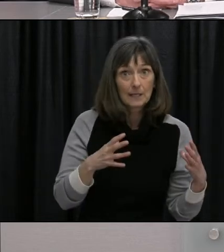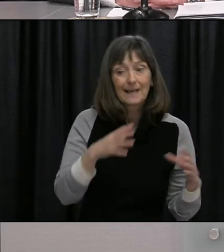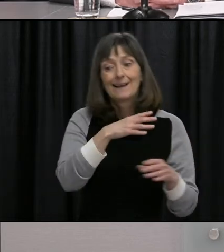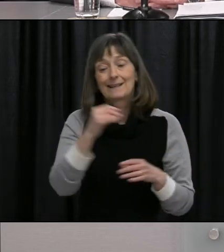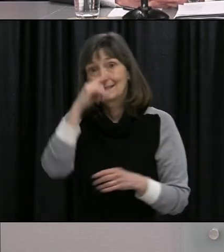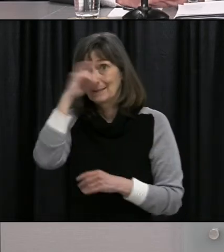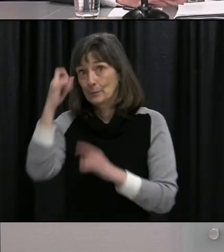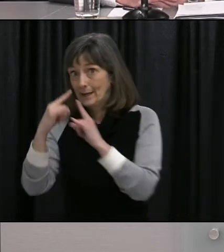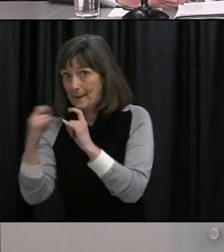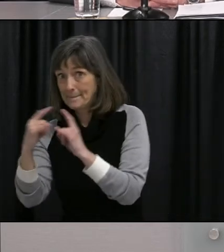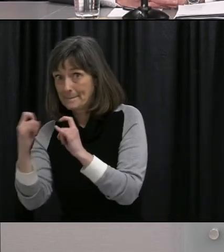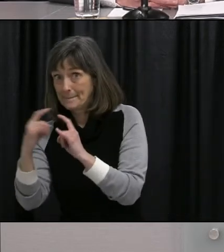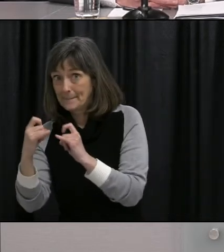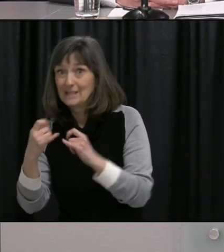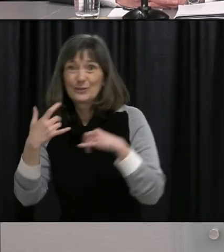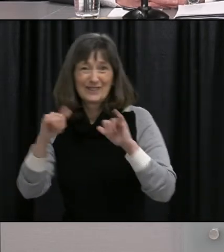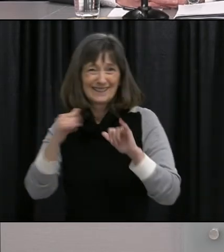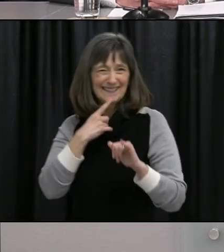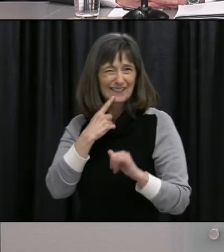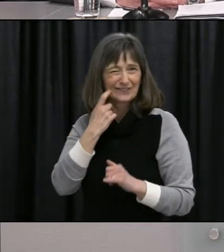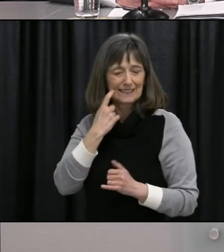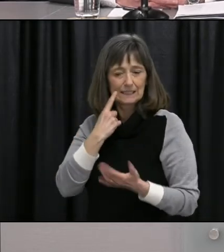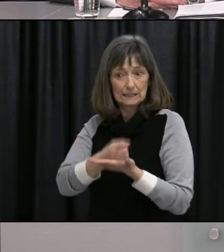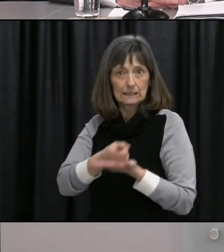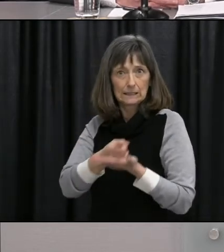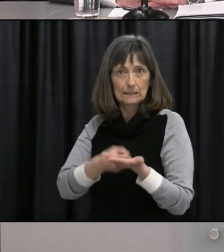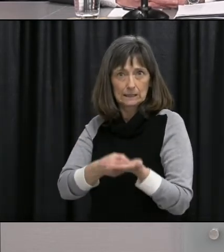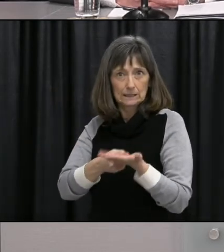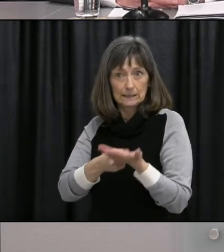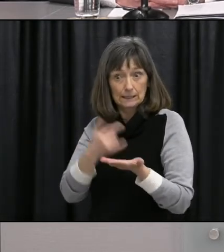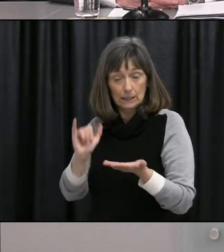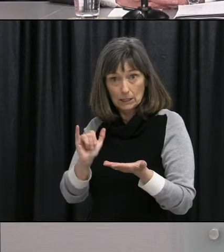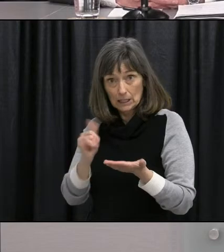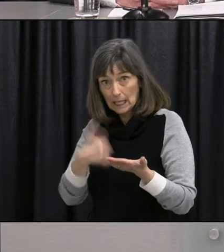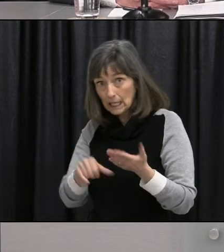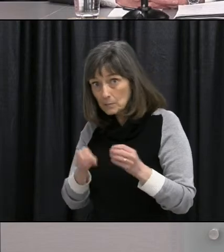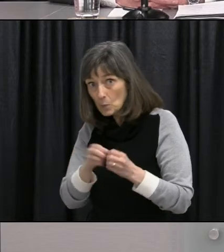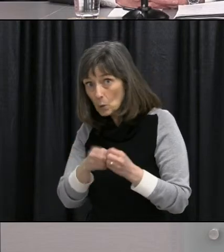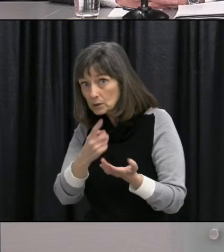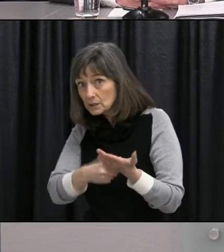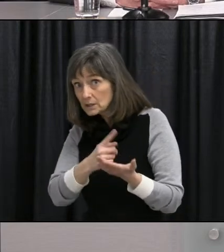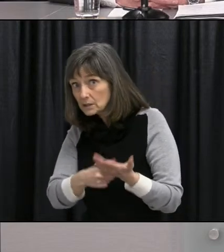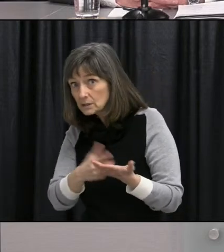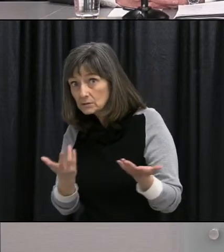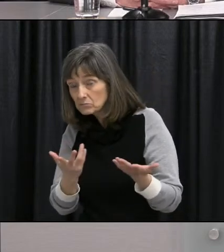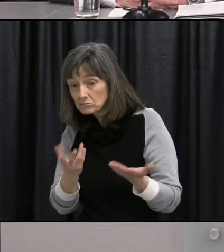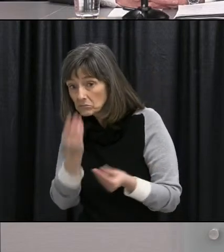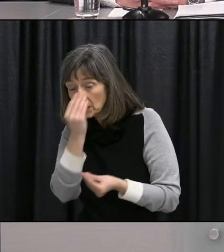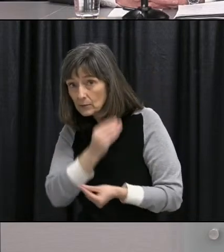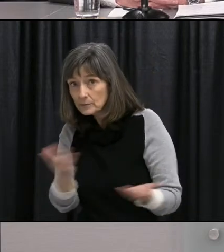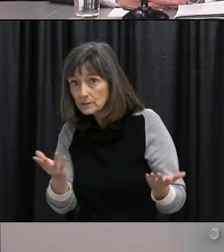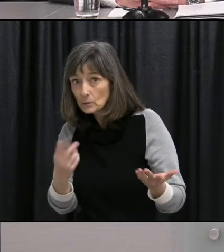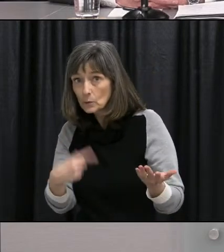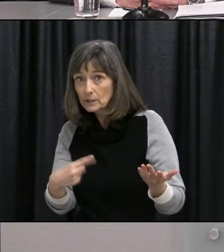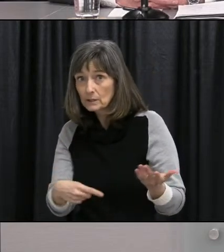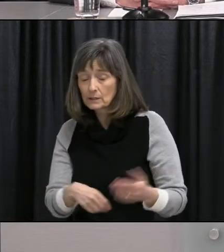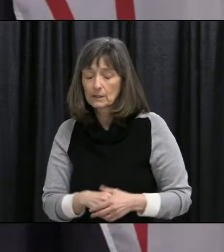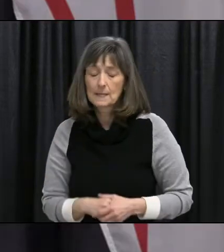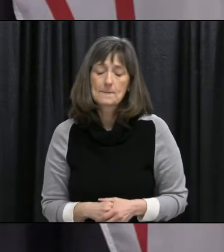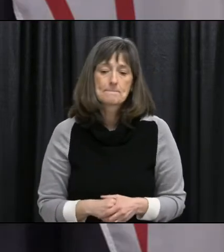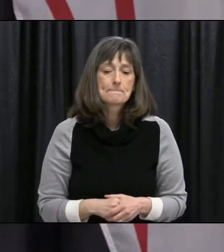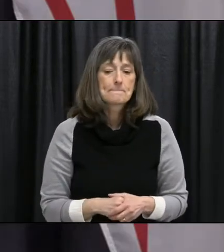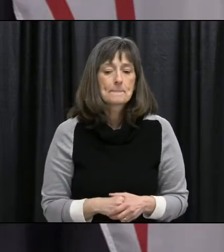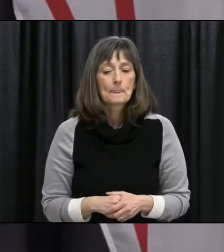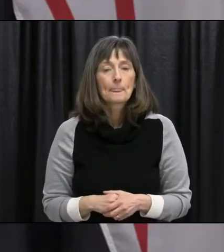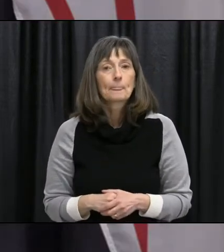any closer on some of those guidelines being made public. We're certainly working on those.